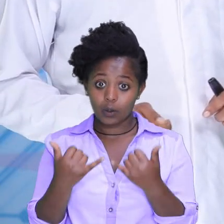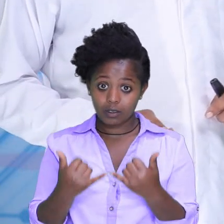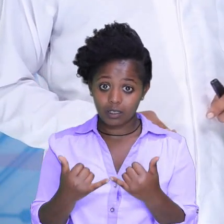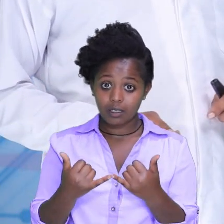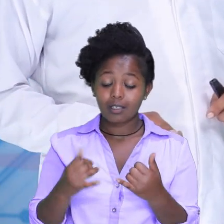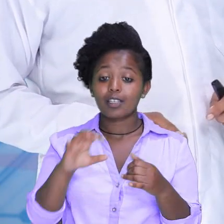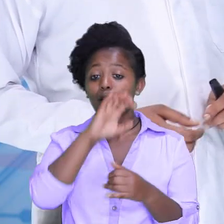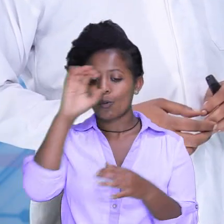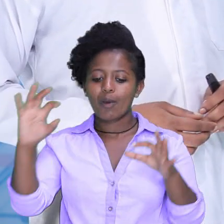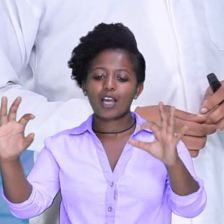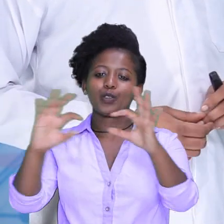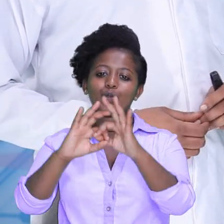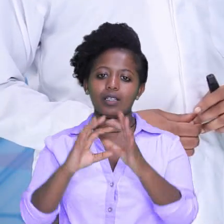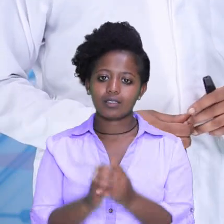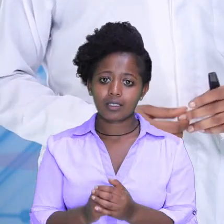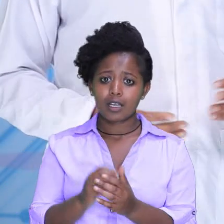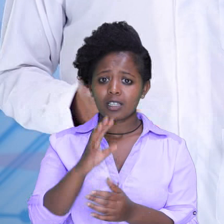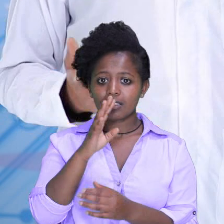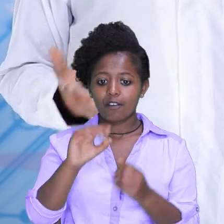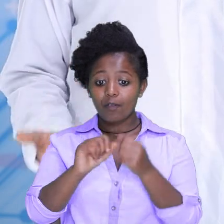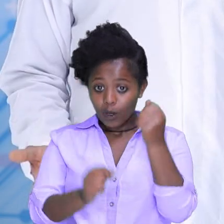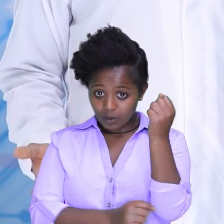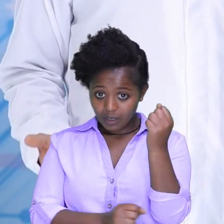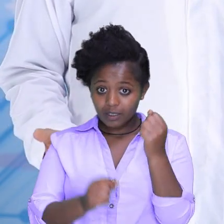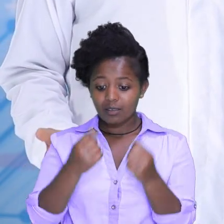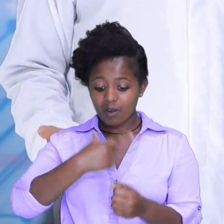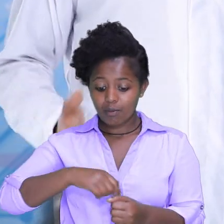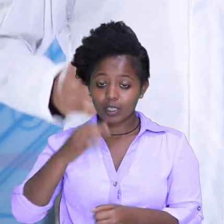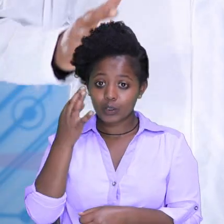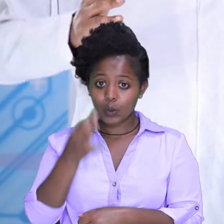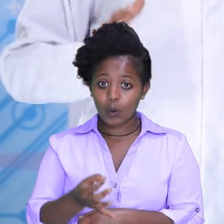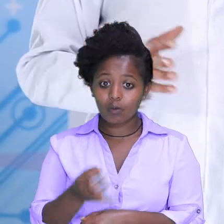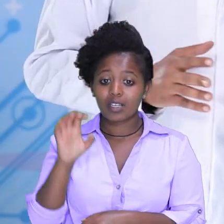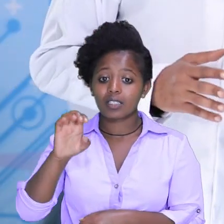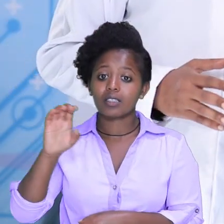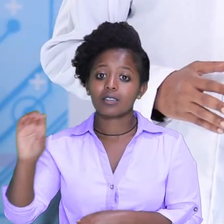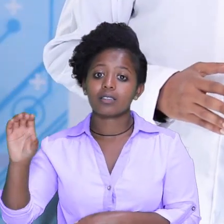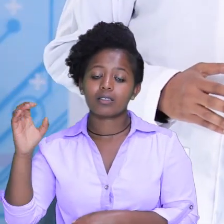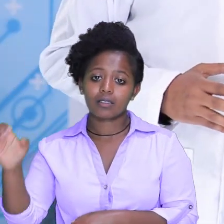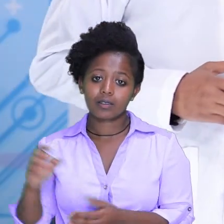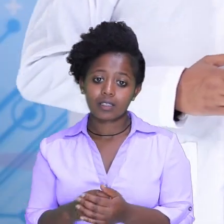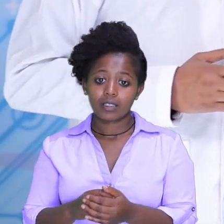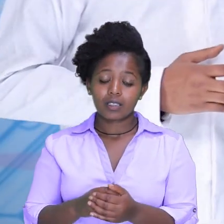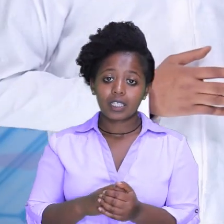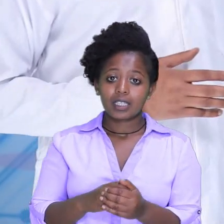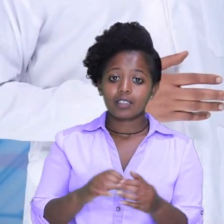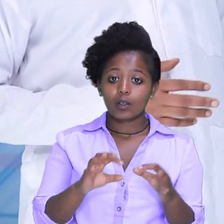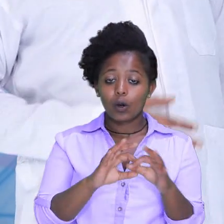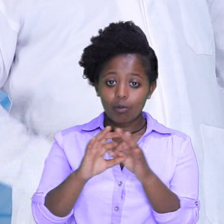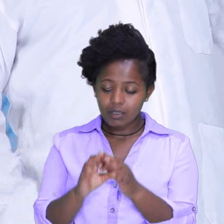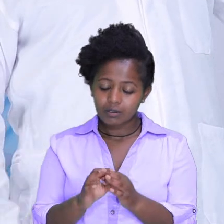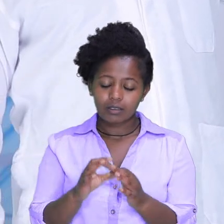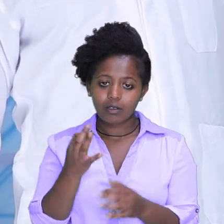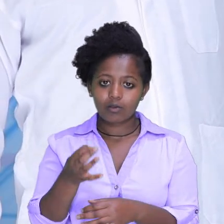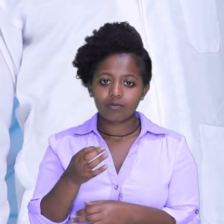European Union. The founding members of EEC or European Economic Community